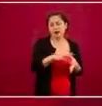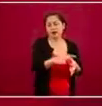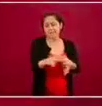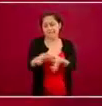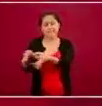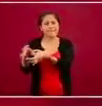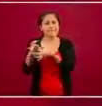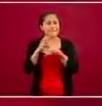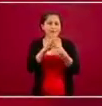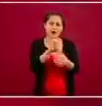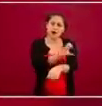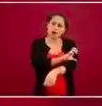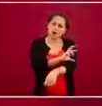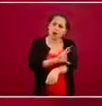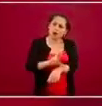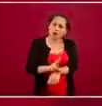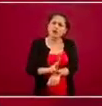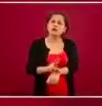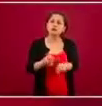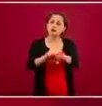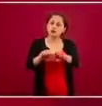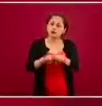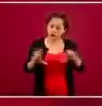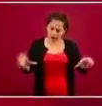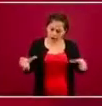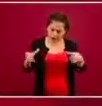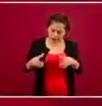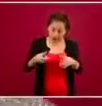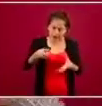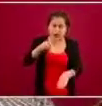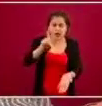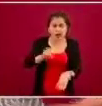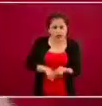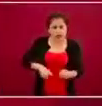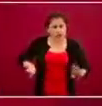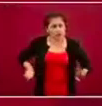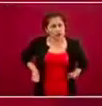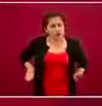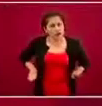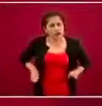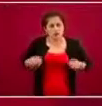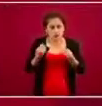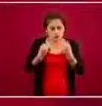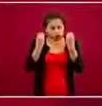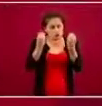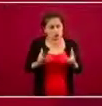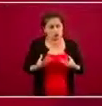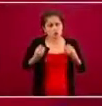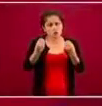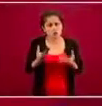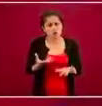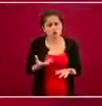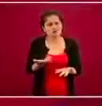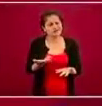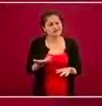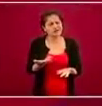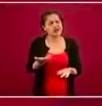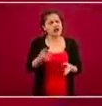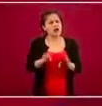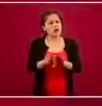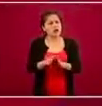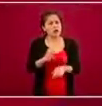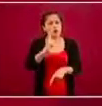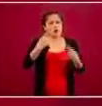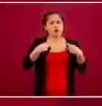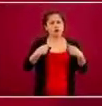of unity, collaboration, integration, a generous attitude in which we leave our